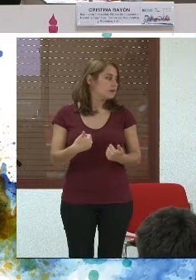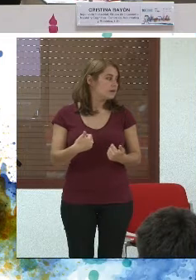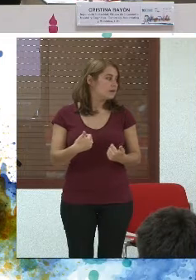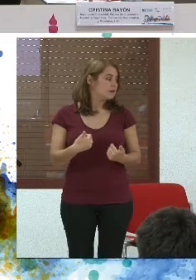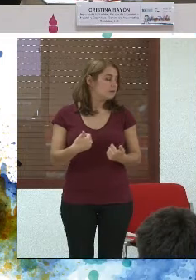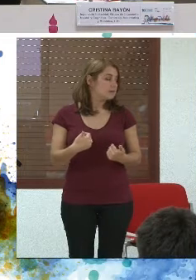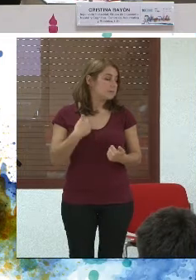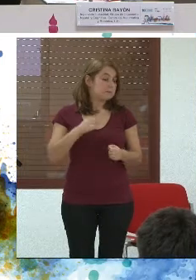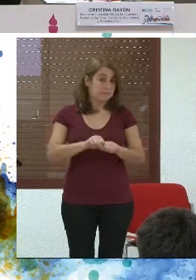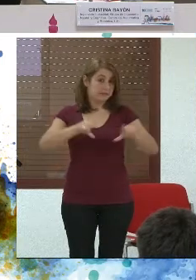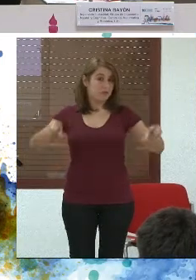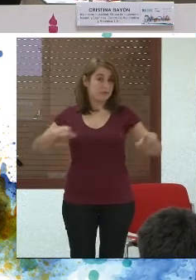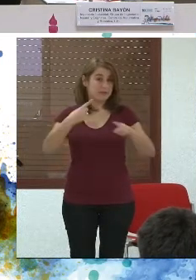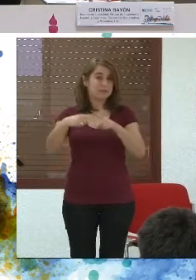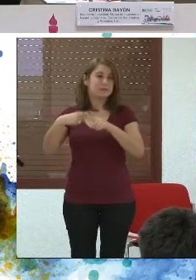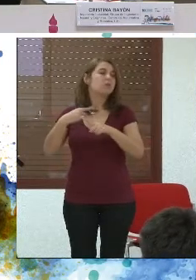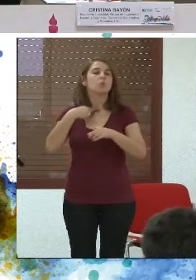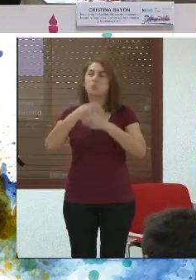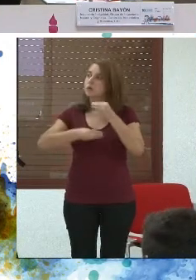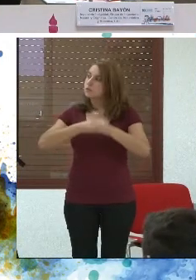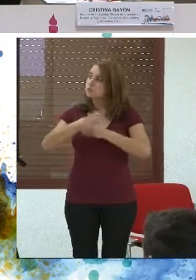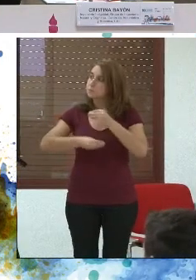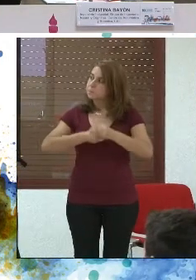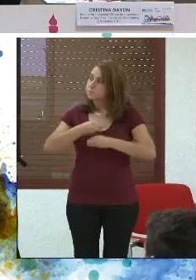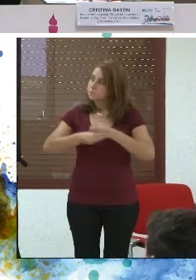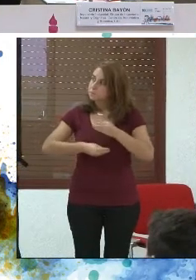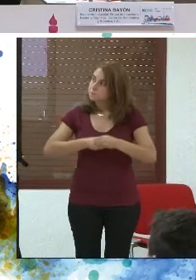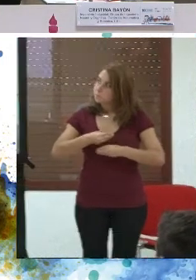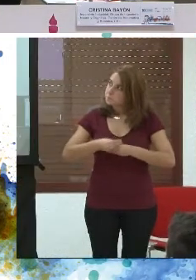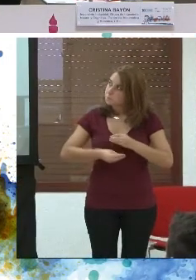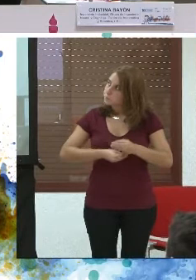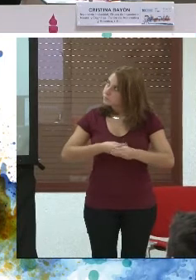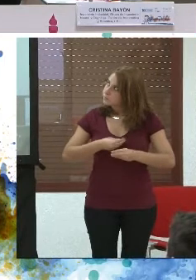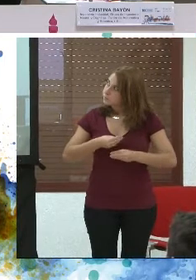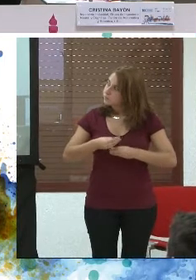I'm going to show you the instrument panel that we're using is a PSI.